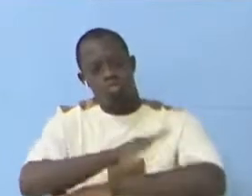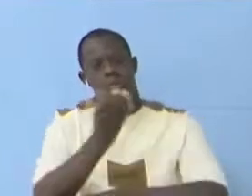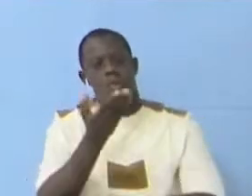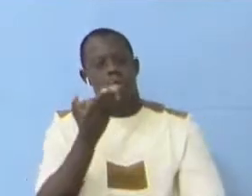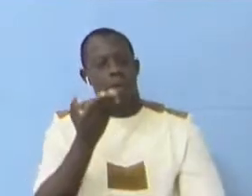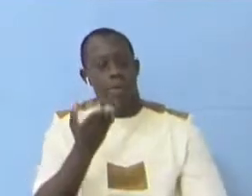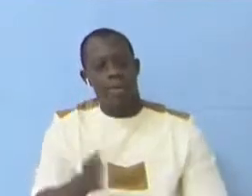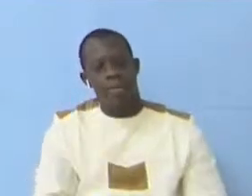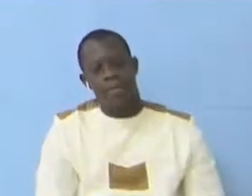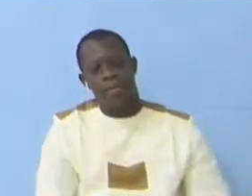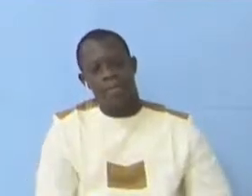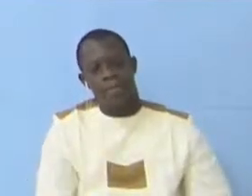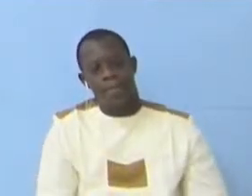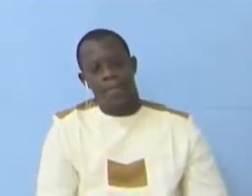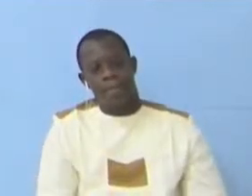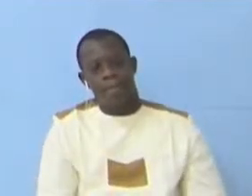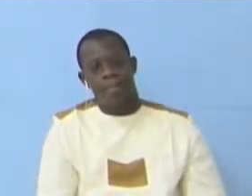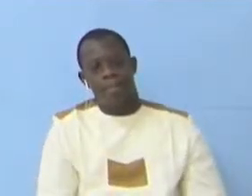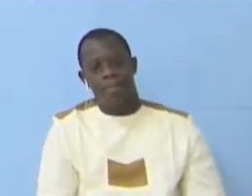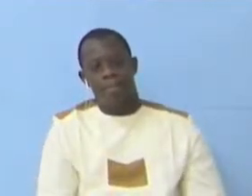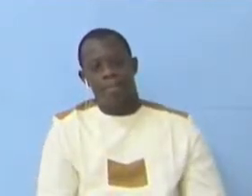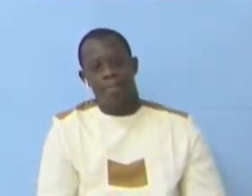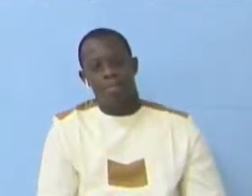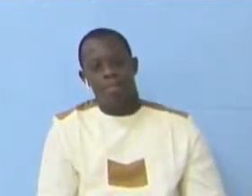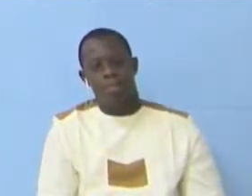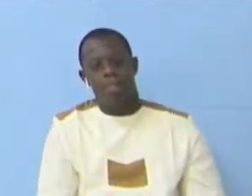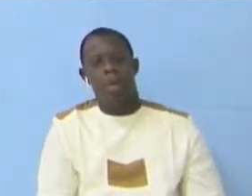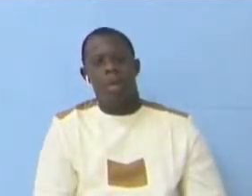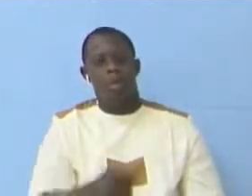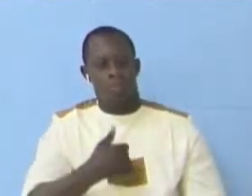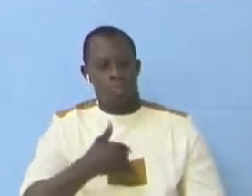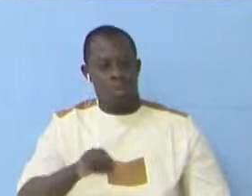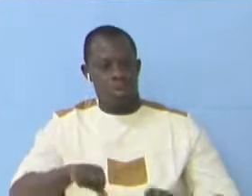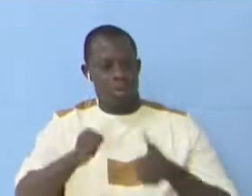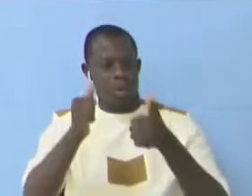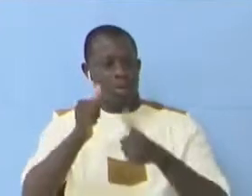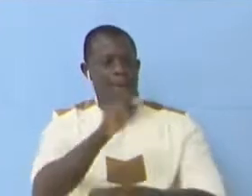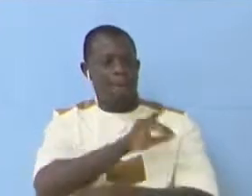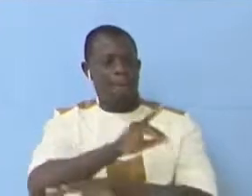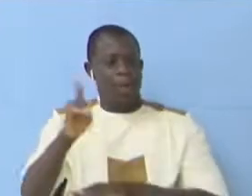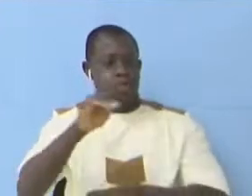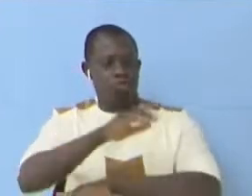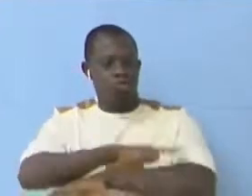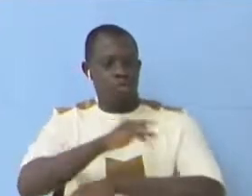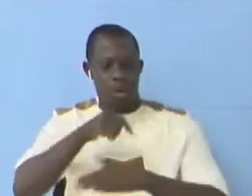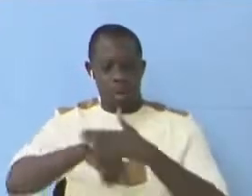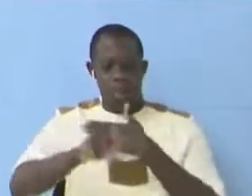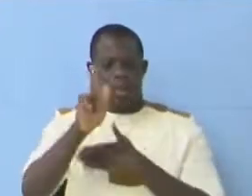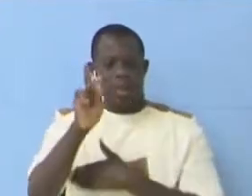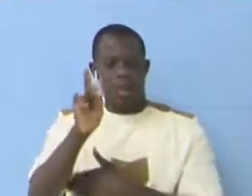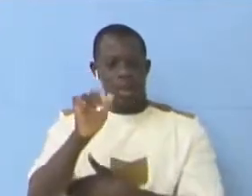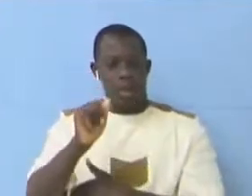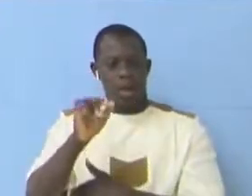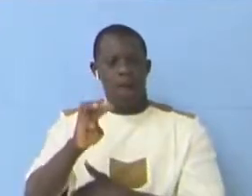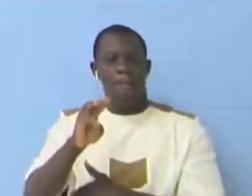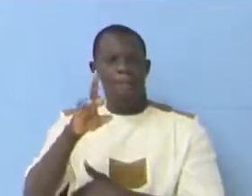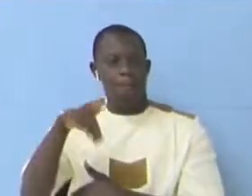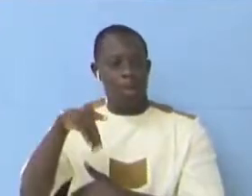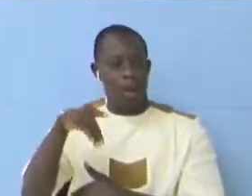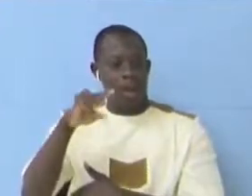Fan nga jàngee school? I started my primary schooling in Kampama, briefly, then